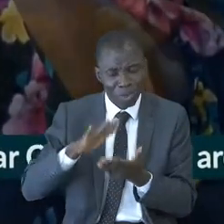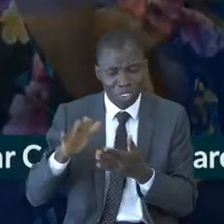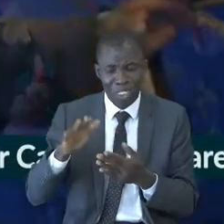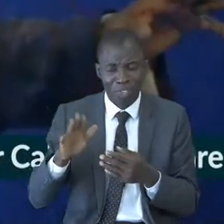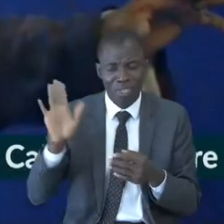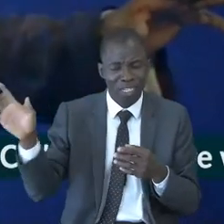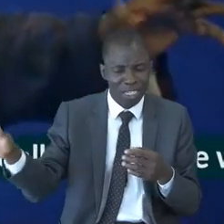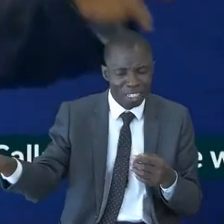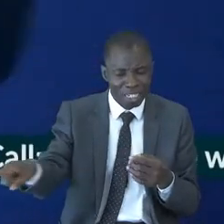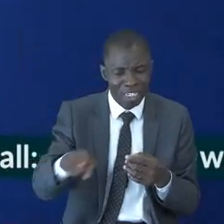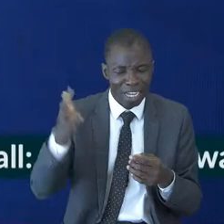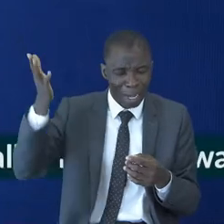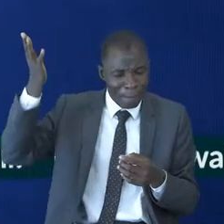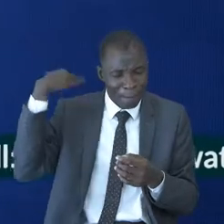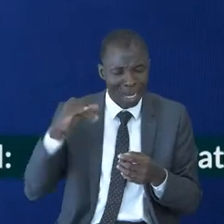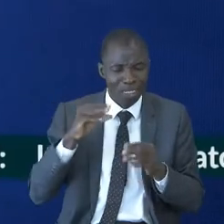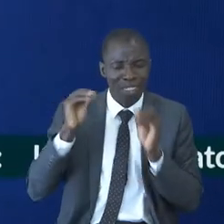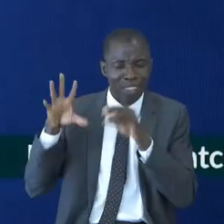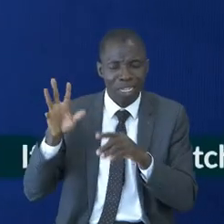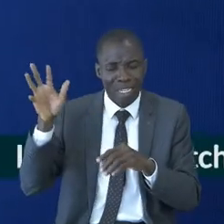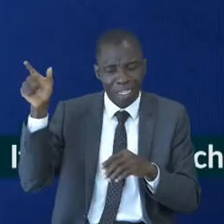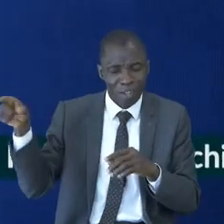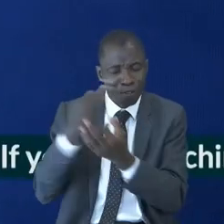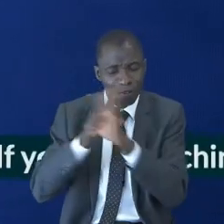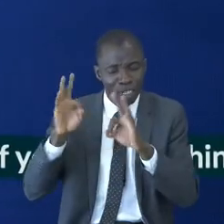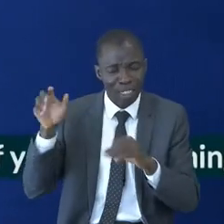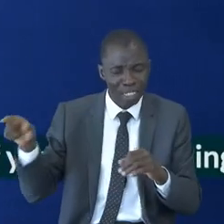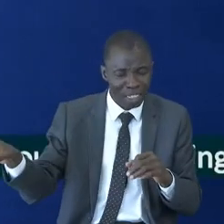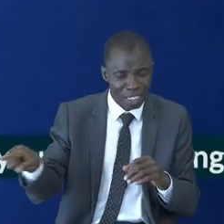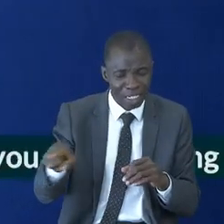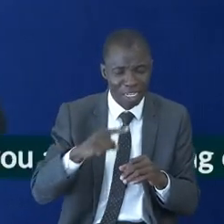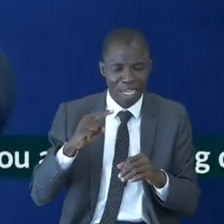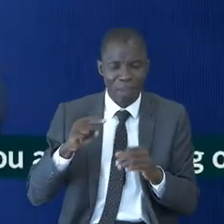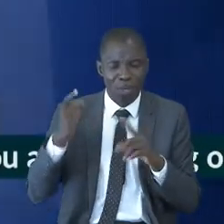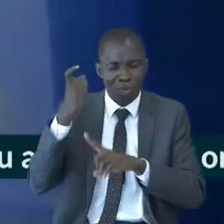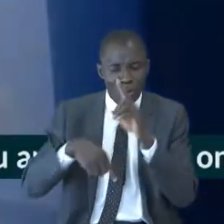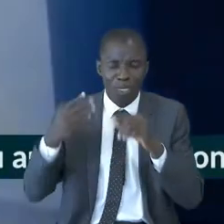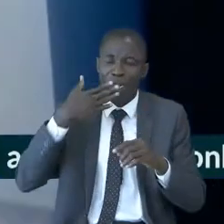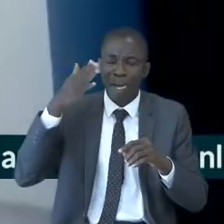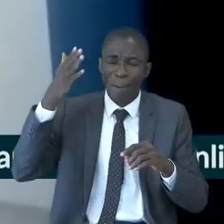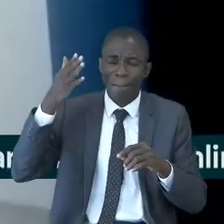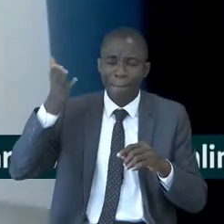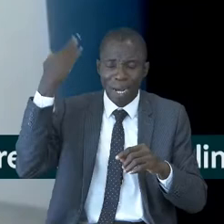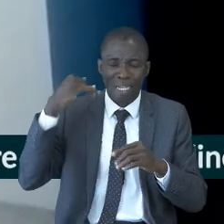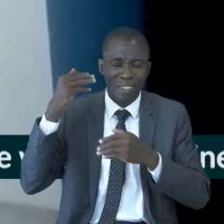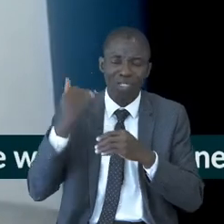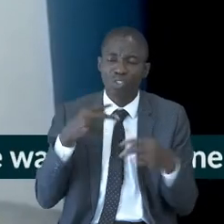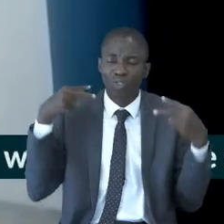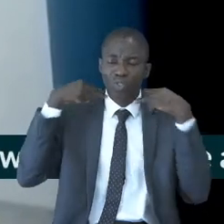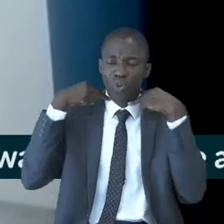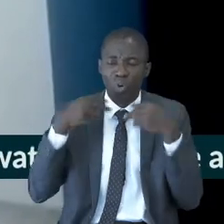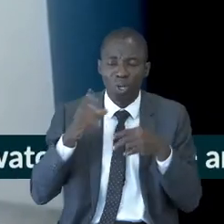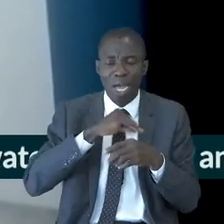their past. Set them free from the past yoke and the past deficiencies